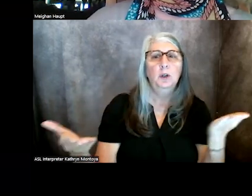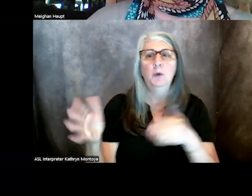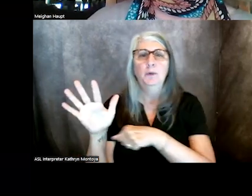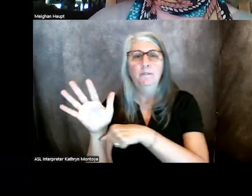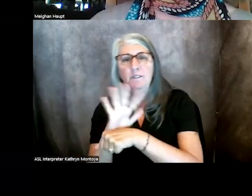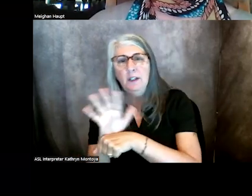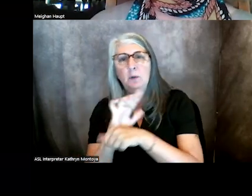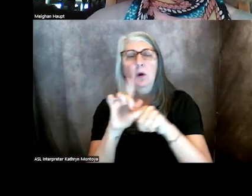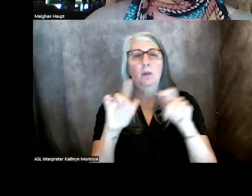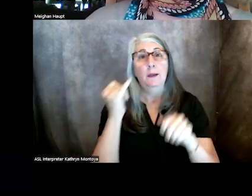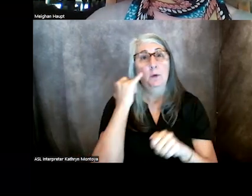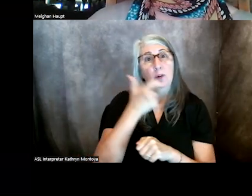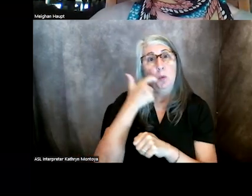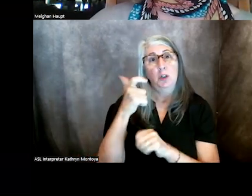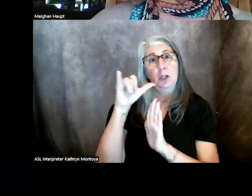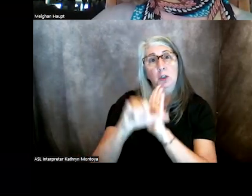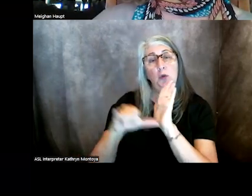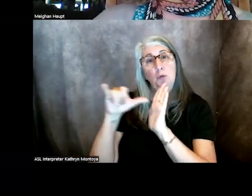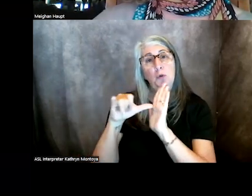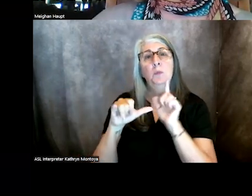by YouTube, this is where you go,